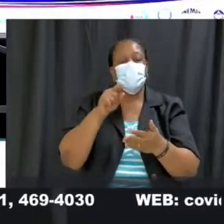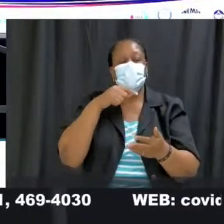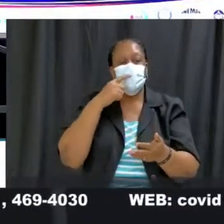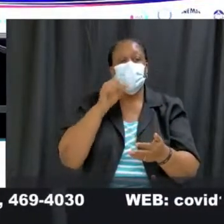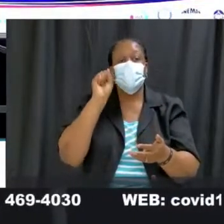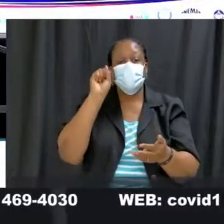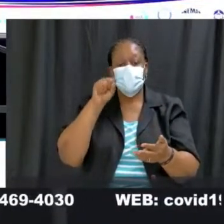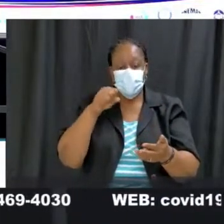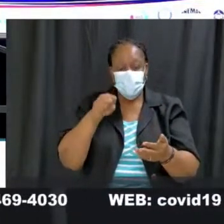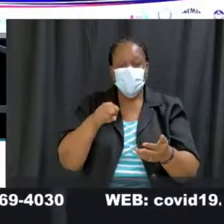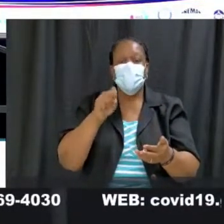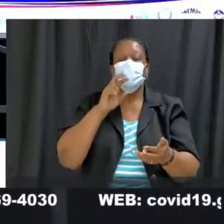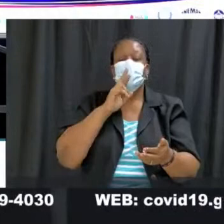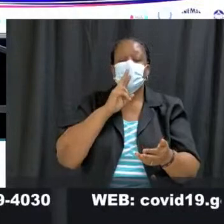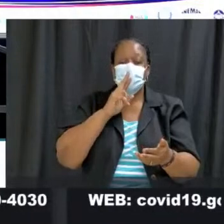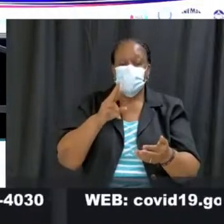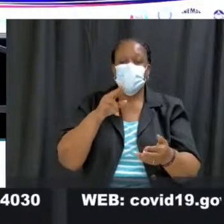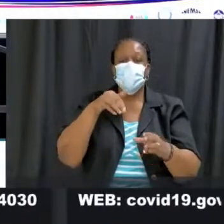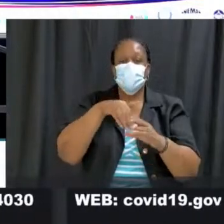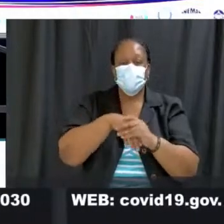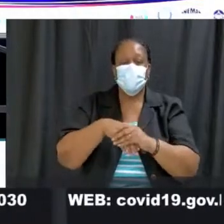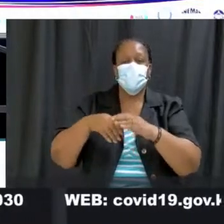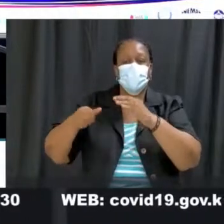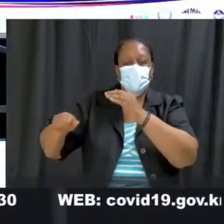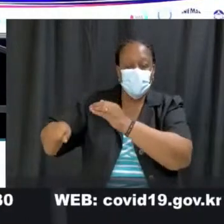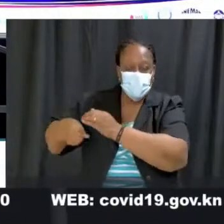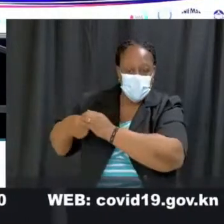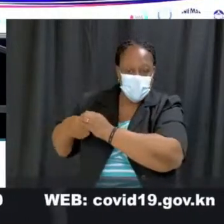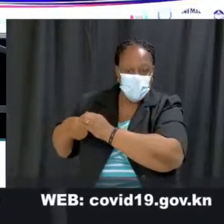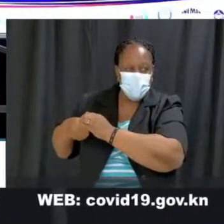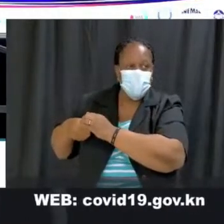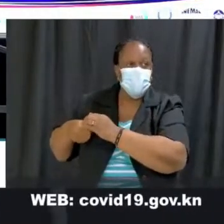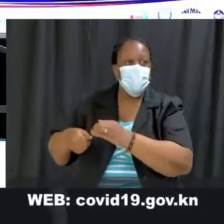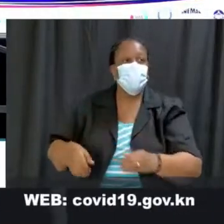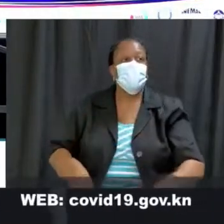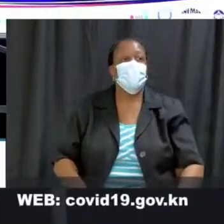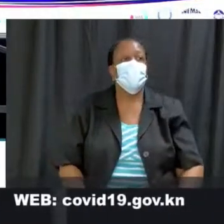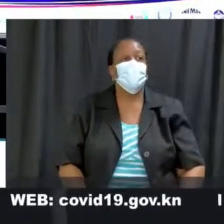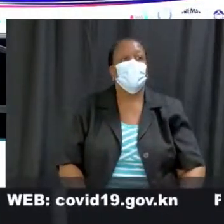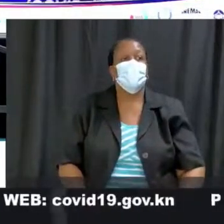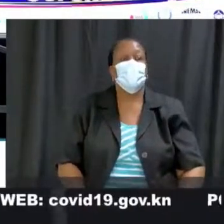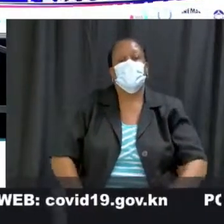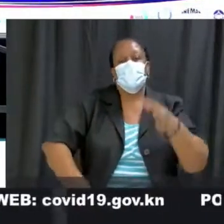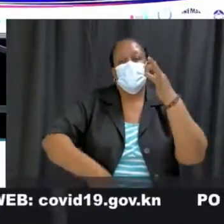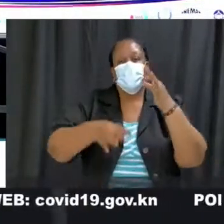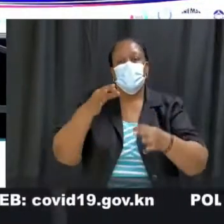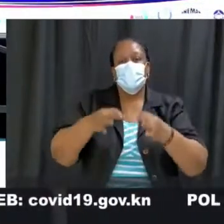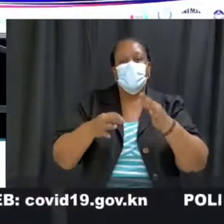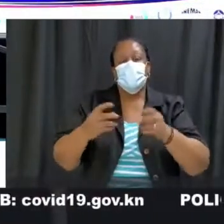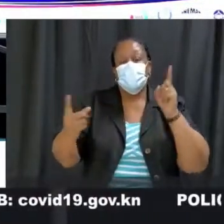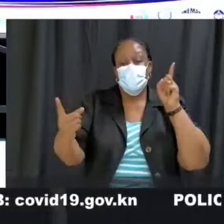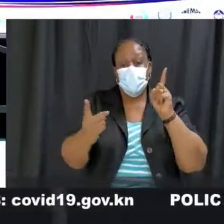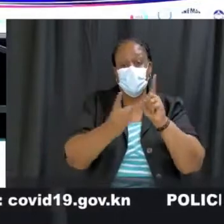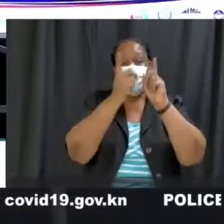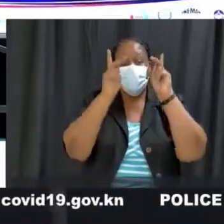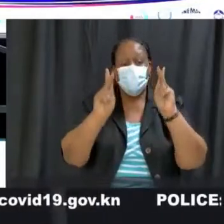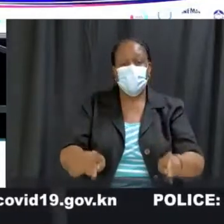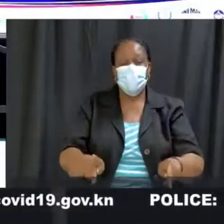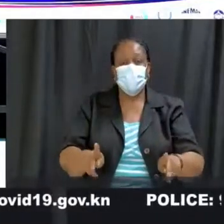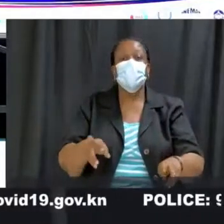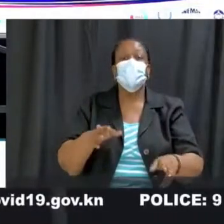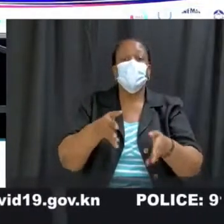certifies, it confirms that you are indeed in isolation. And if you are a contact of a case and you're asked